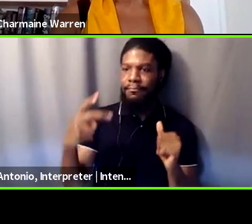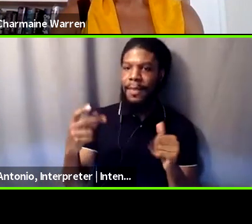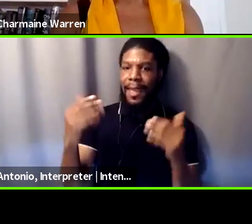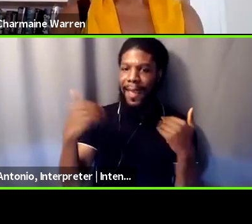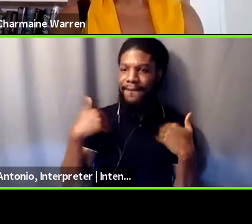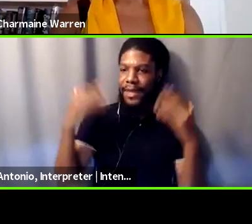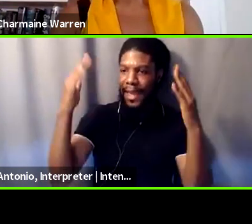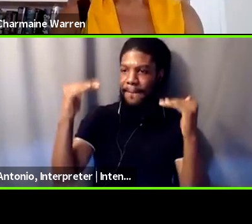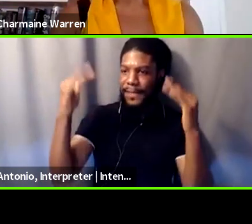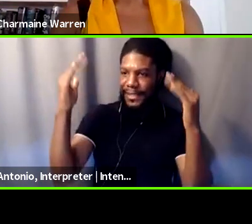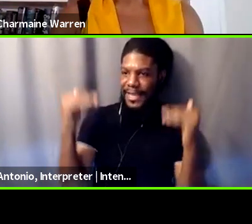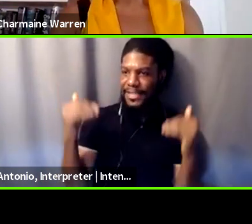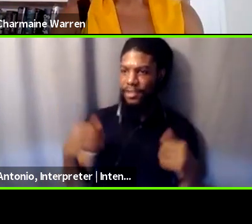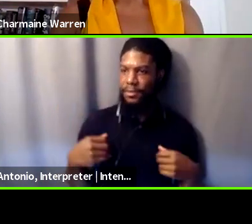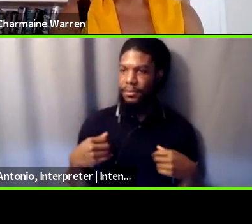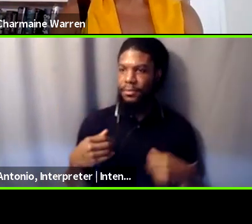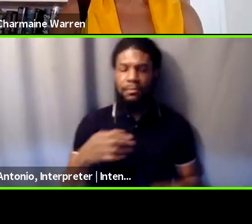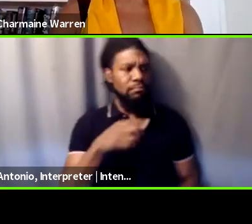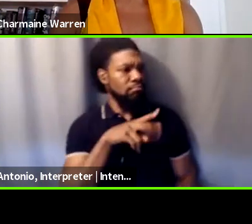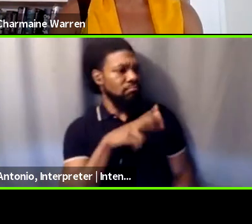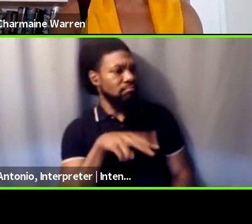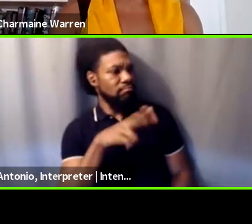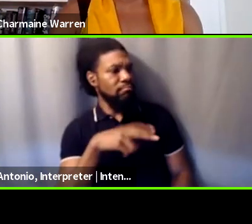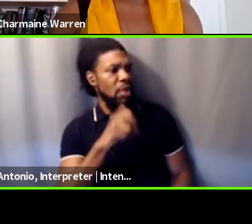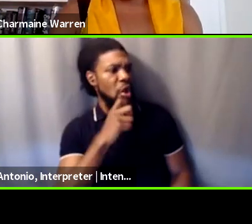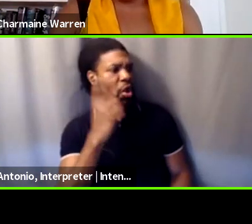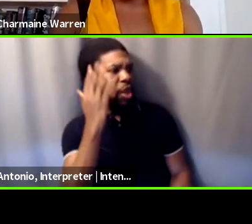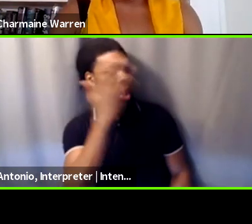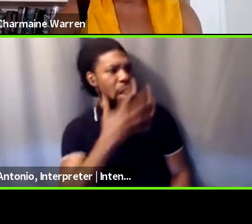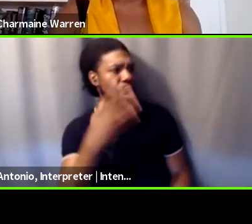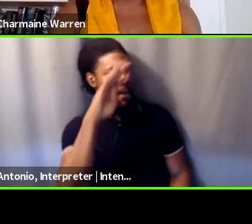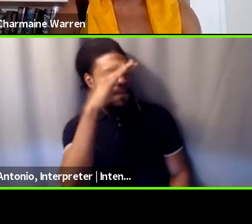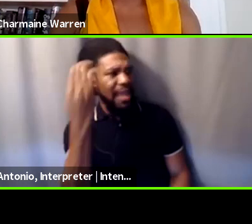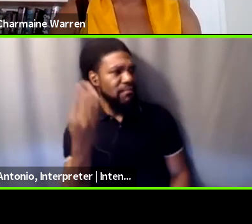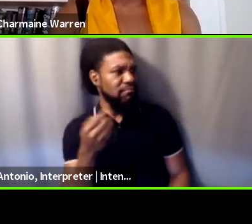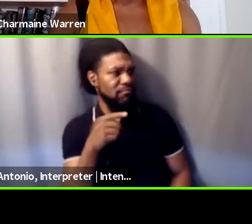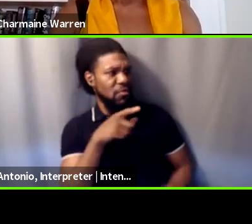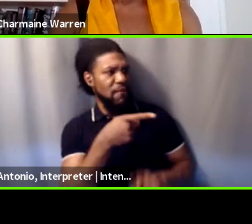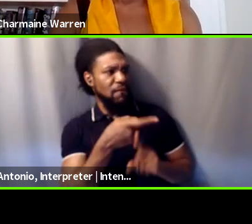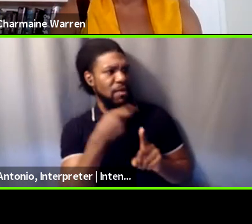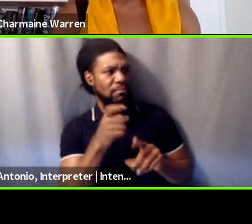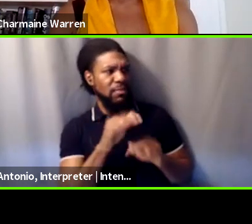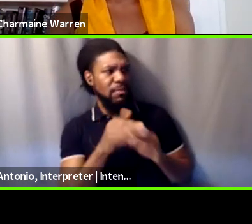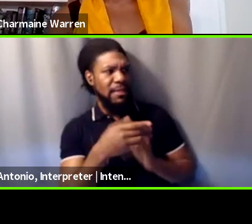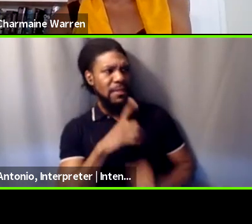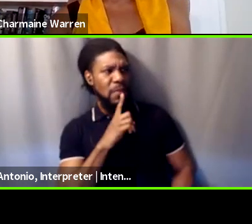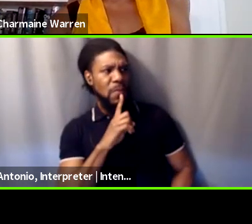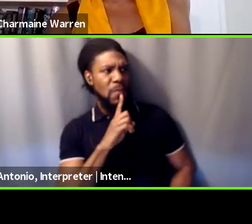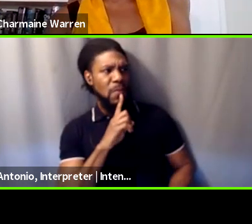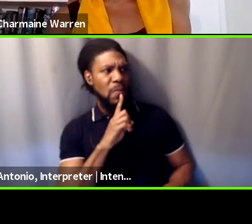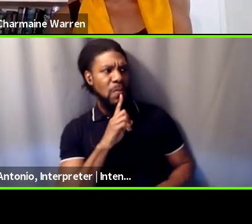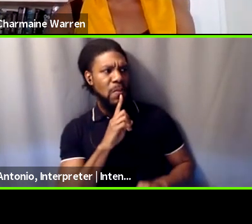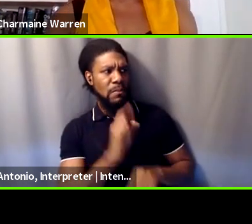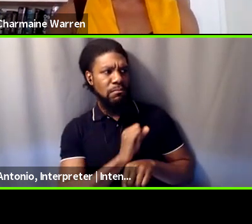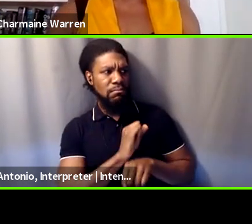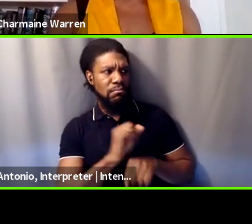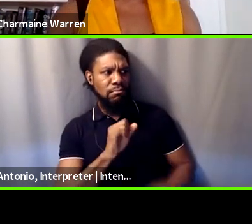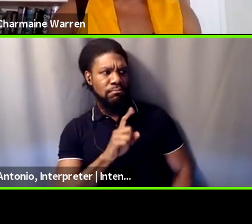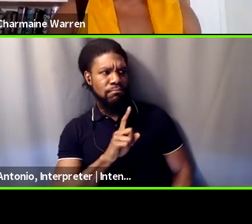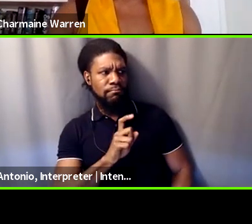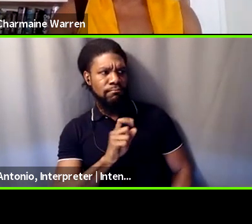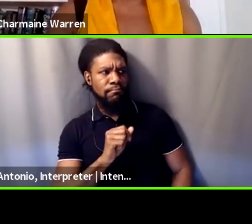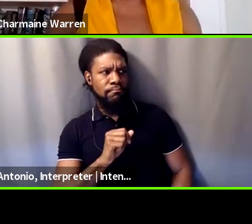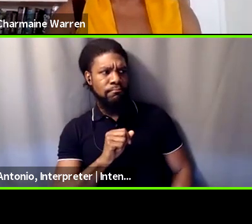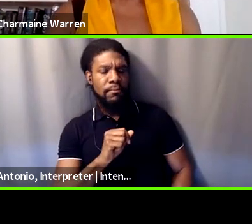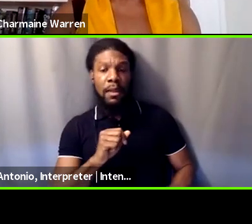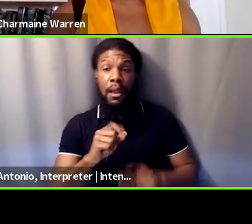gotten this before, but you don't look black if you're from Jamaica. You don't look black, you know, I mean, like, anyway, so, but black, you know, there are